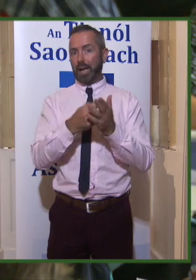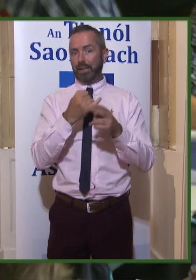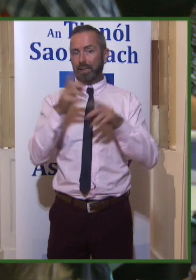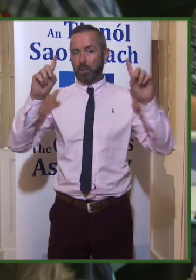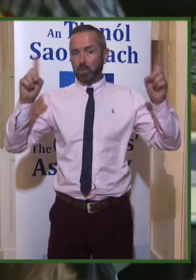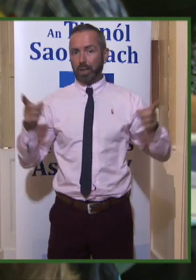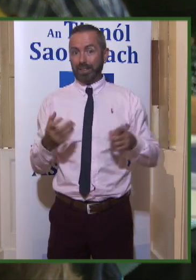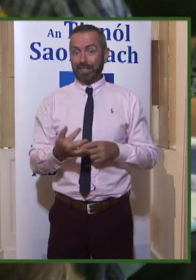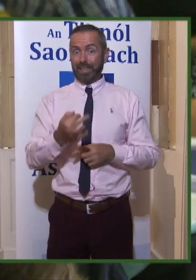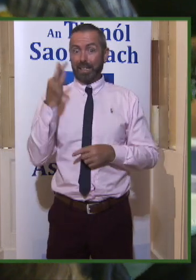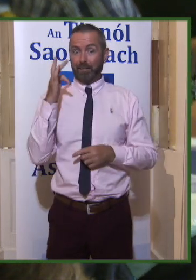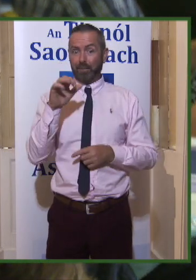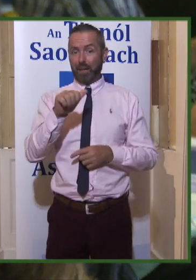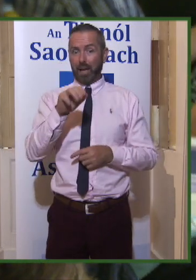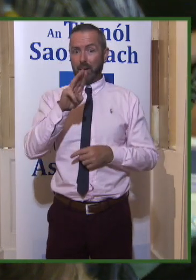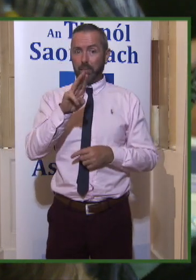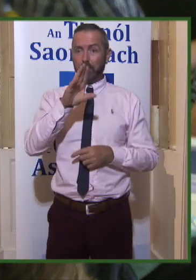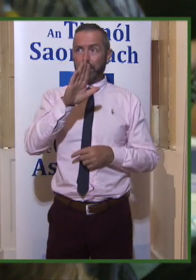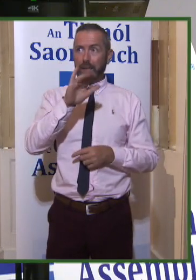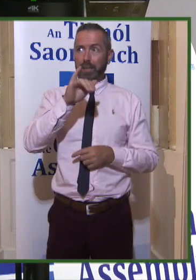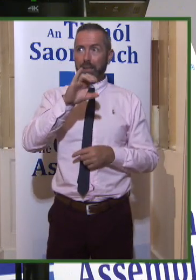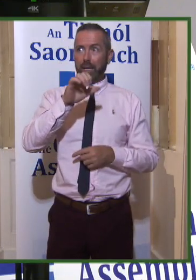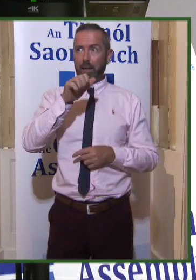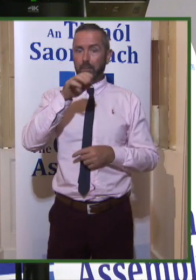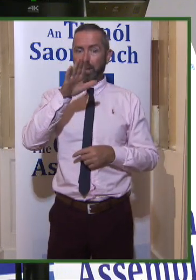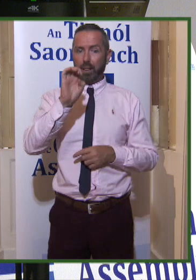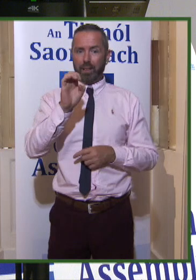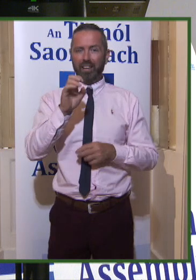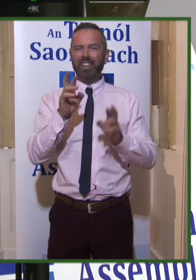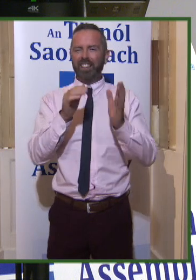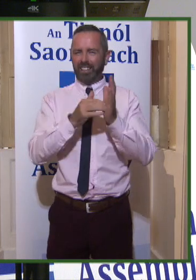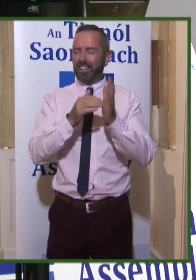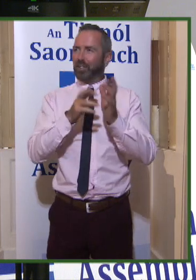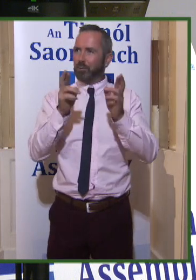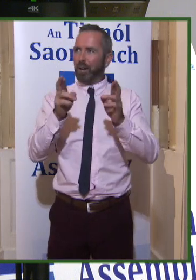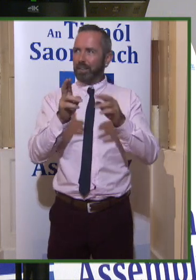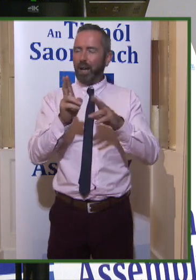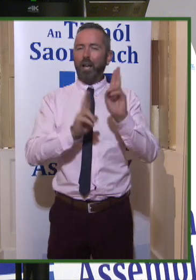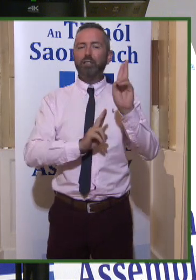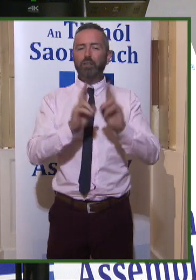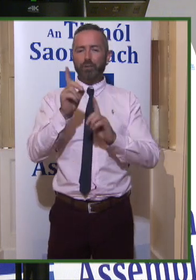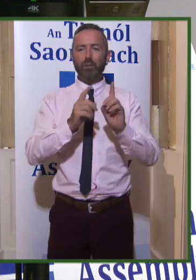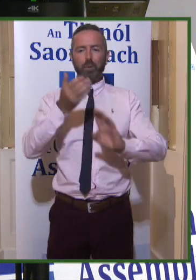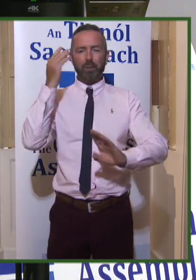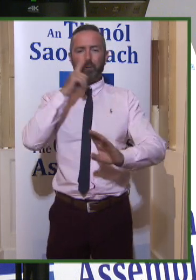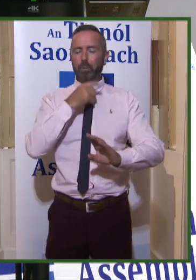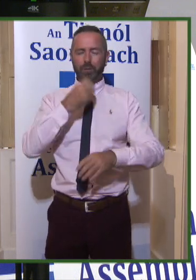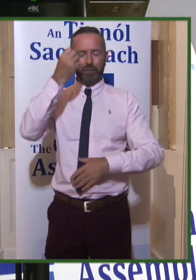if applicable. Yeah, actually, you're absolutely right, Paul. I meant to do that during the week, and it was I clearly